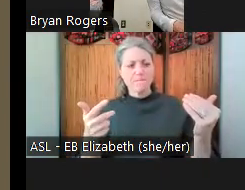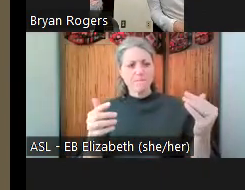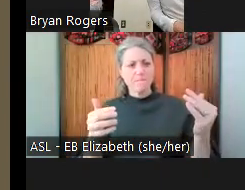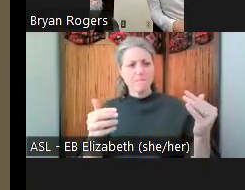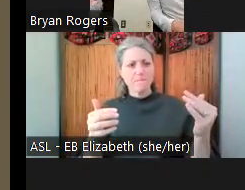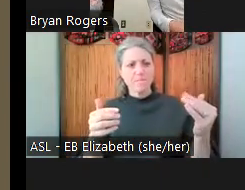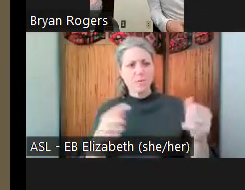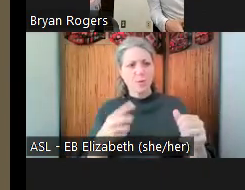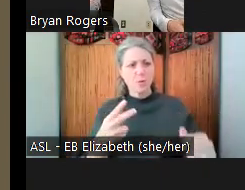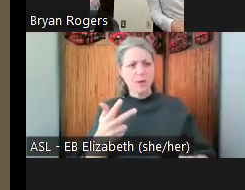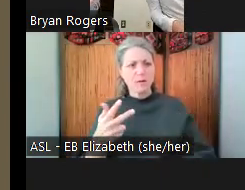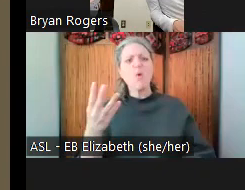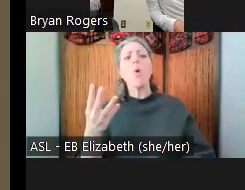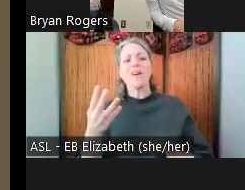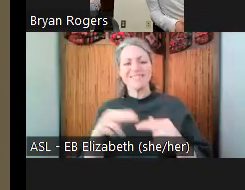4.